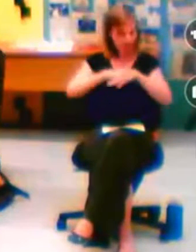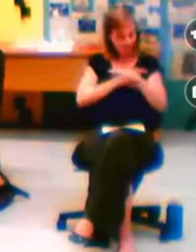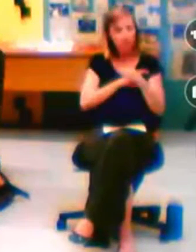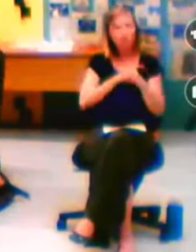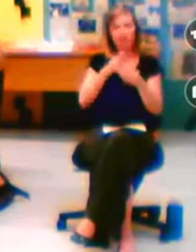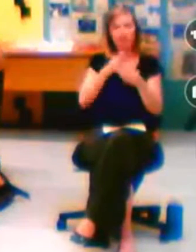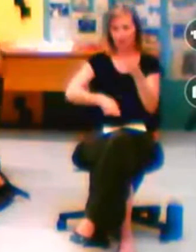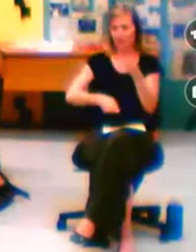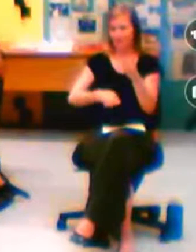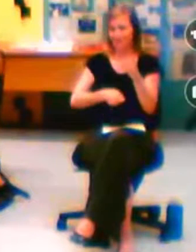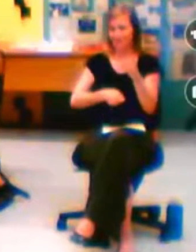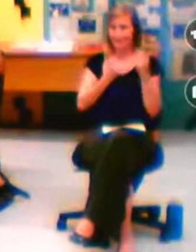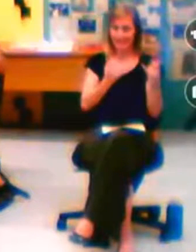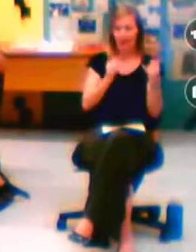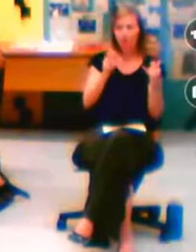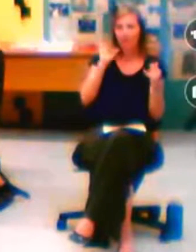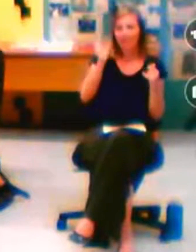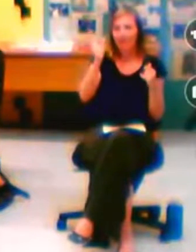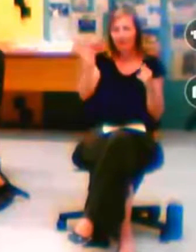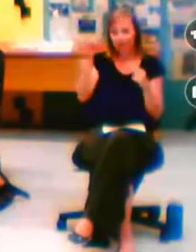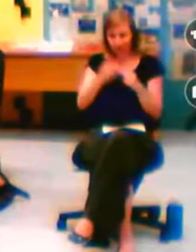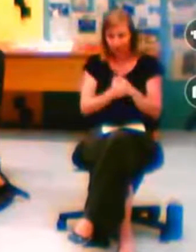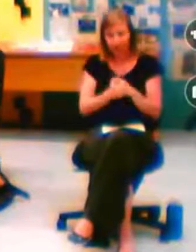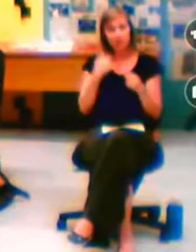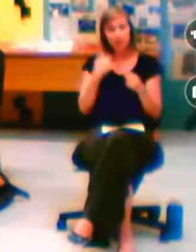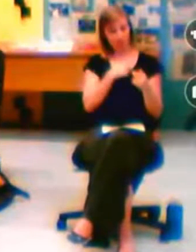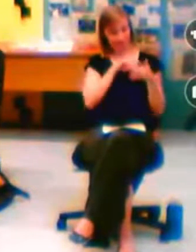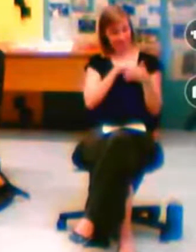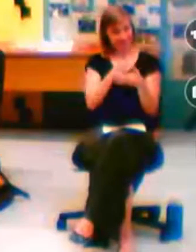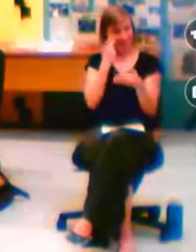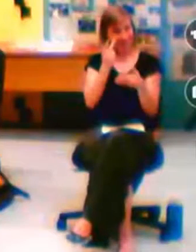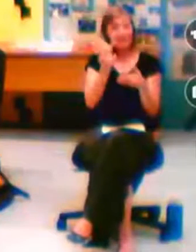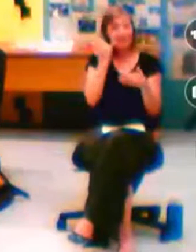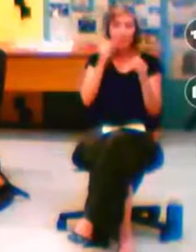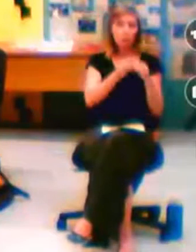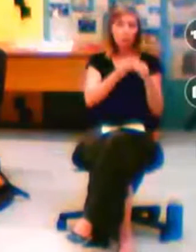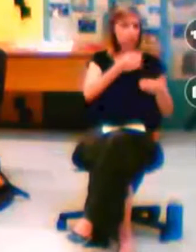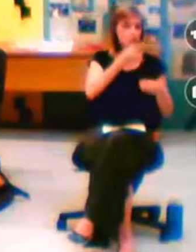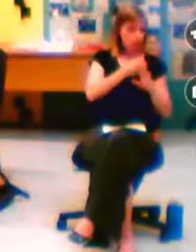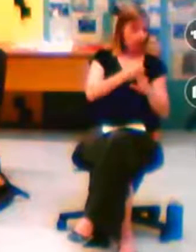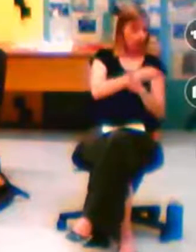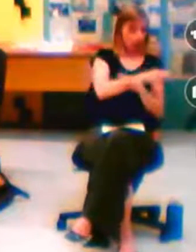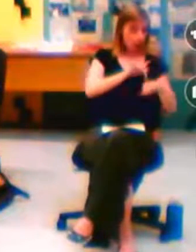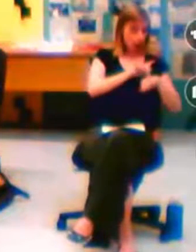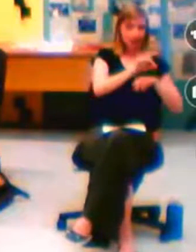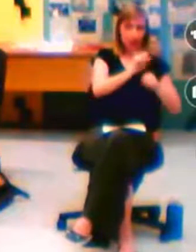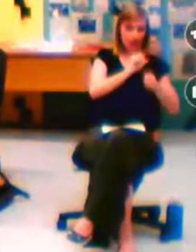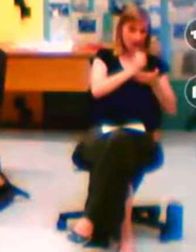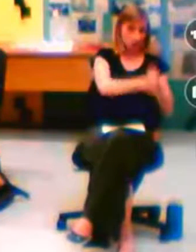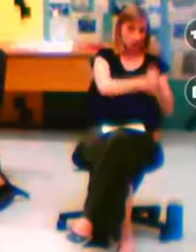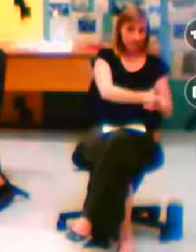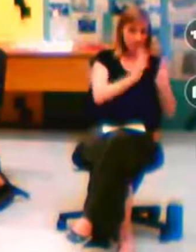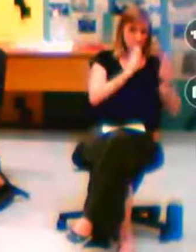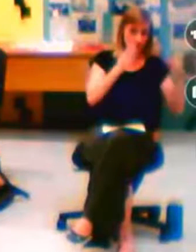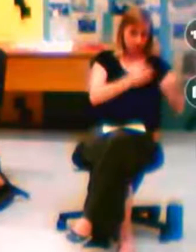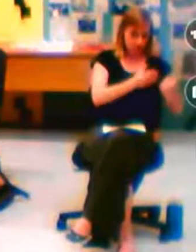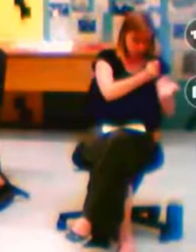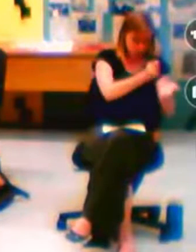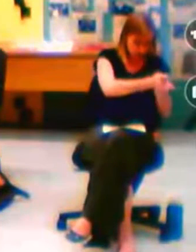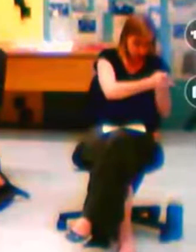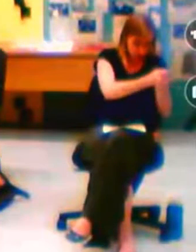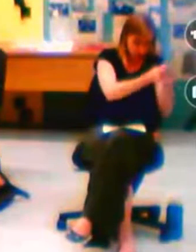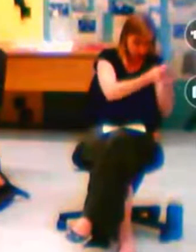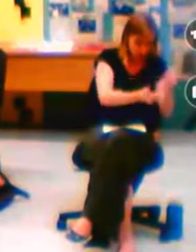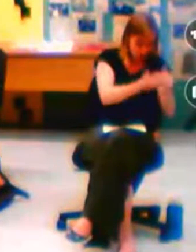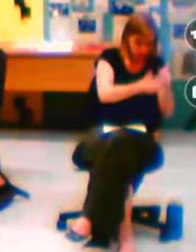because there is no avoiding costs. You're going to pay for it one way or the other, and basic medical care teaches you that the